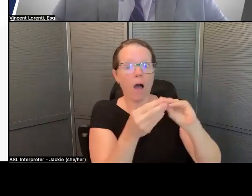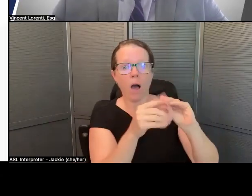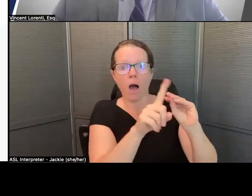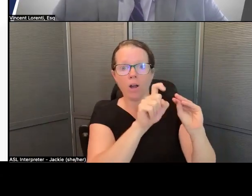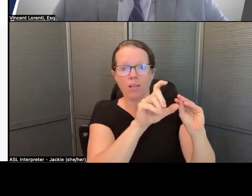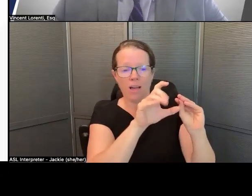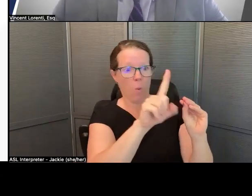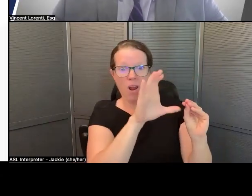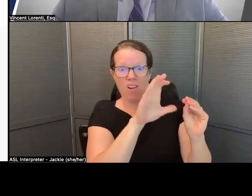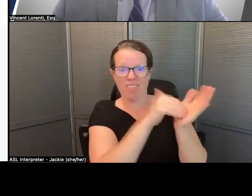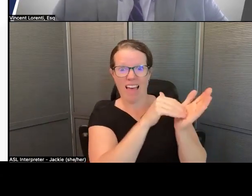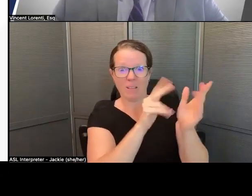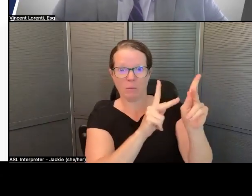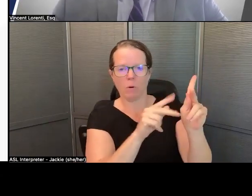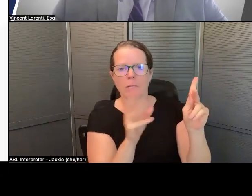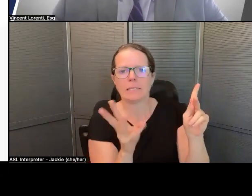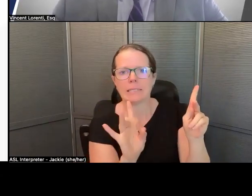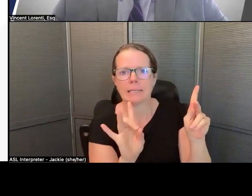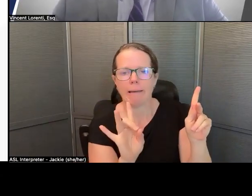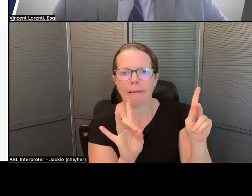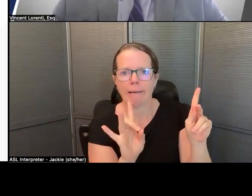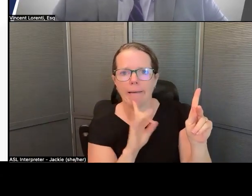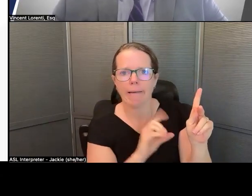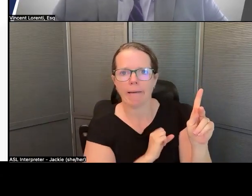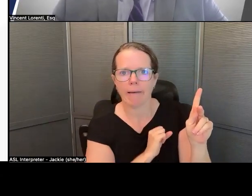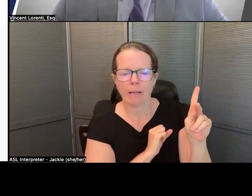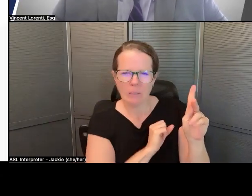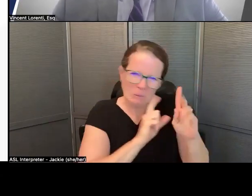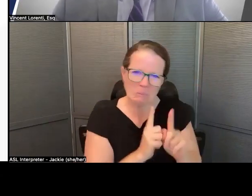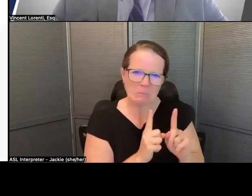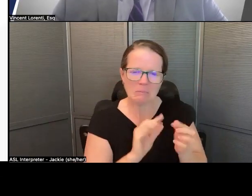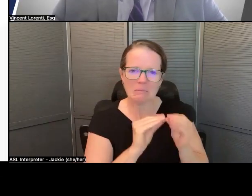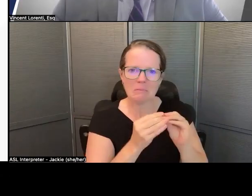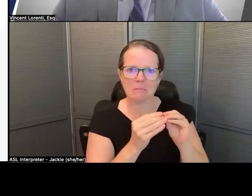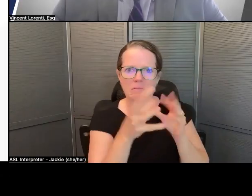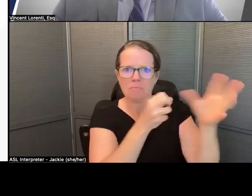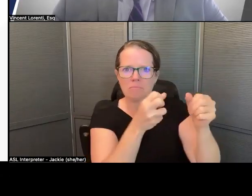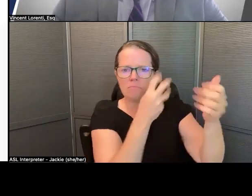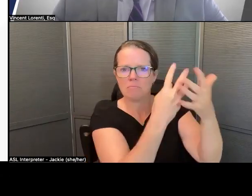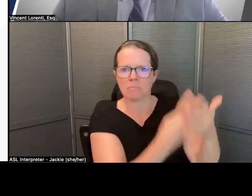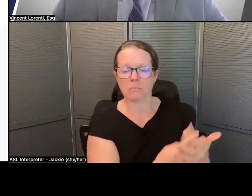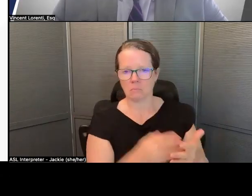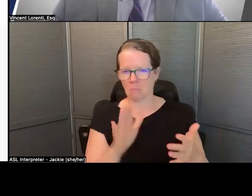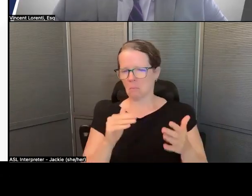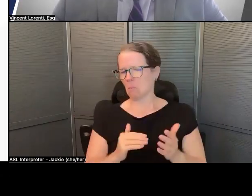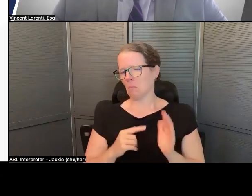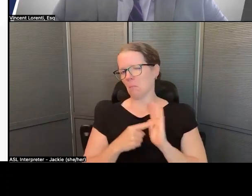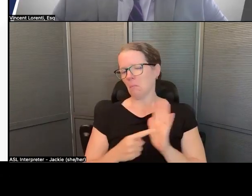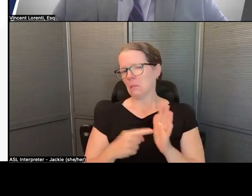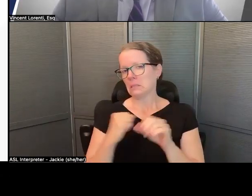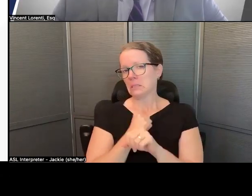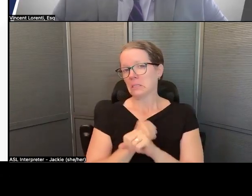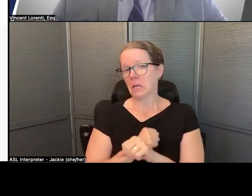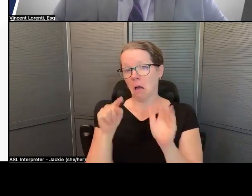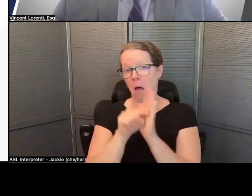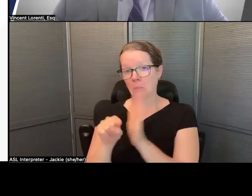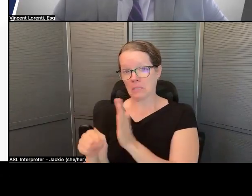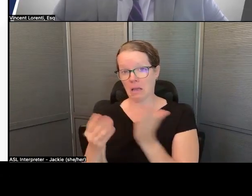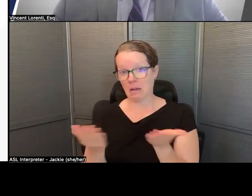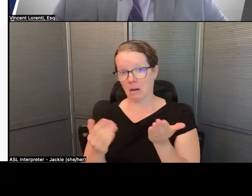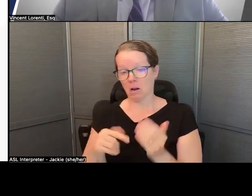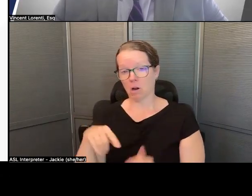of one of the most important, I guess, crime statistics, the number of homicides in Massachusetts, there were